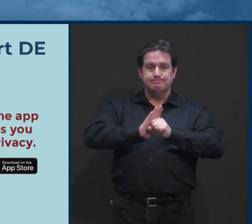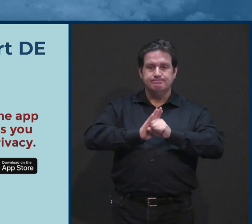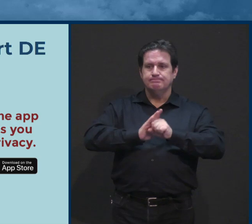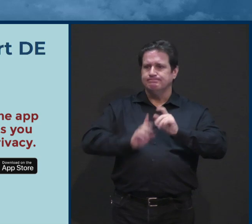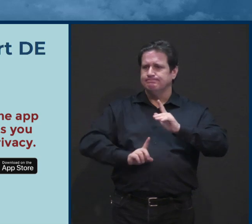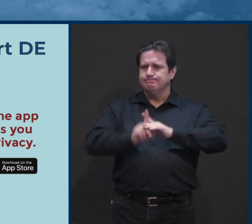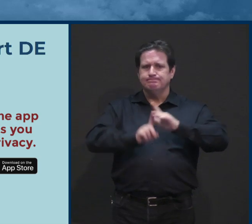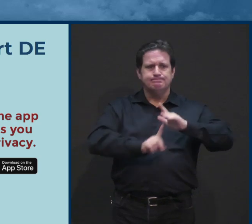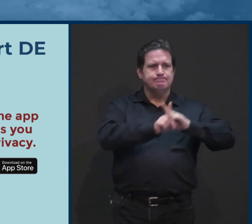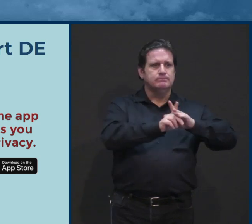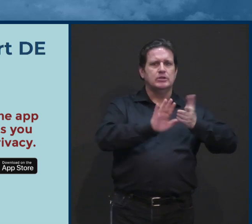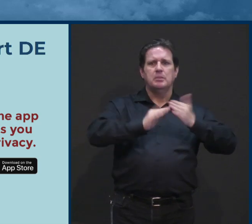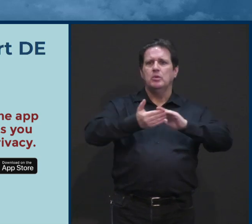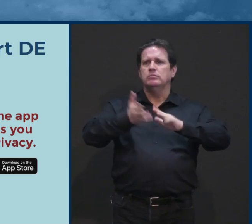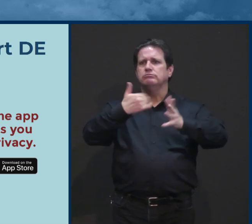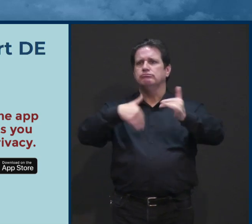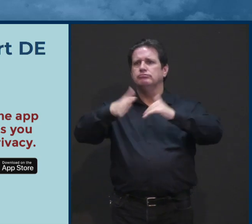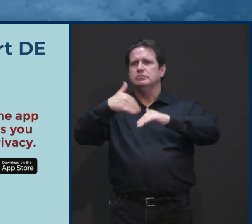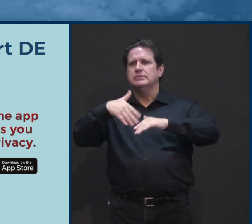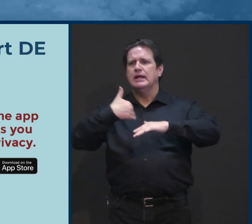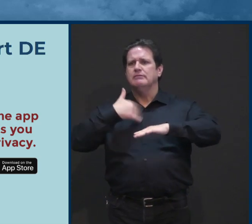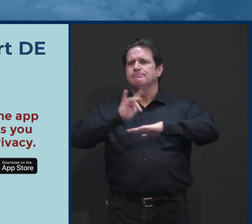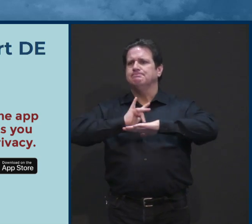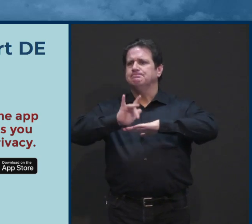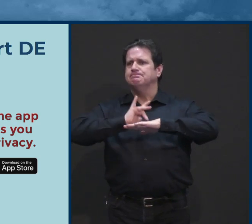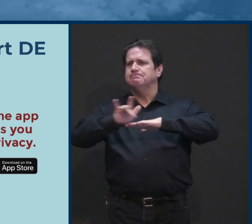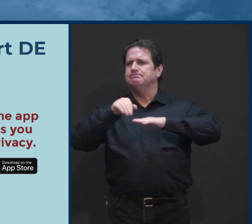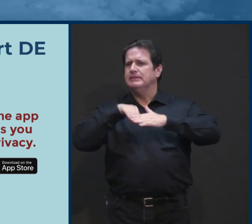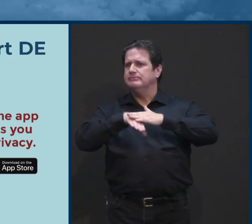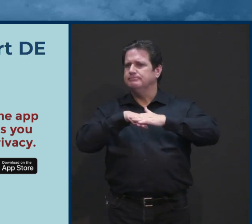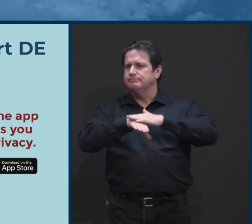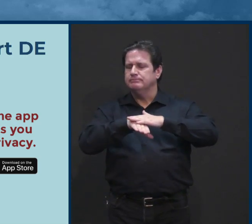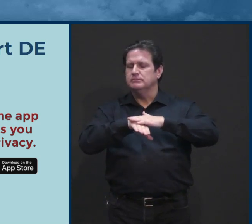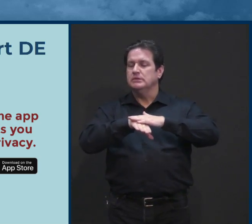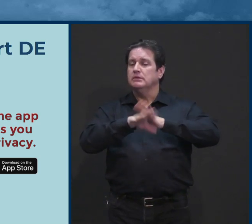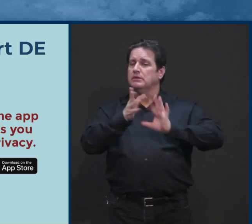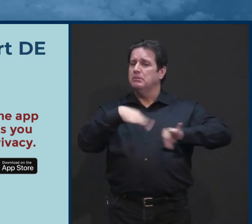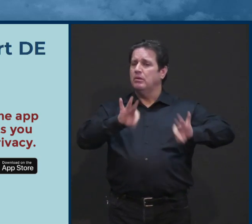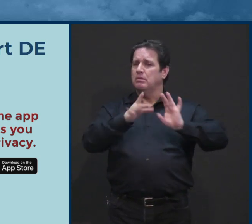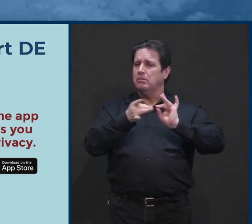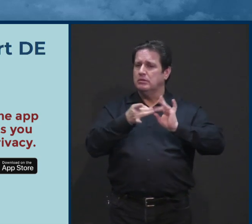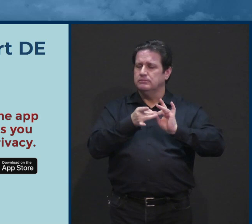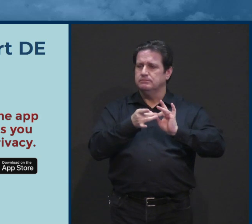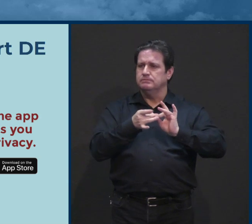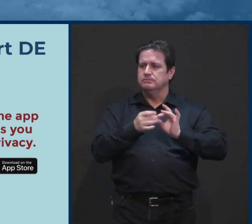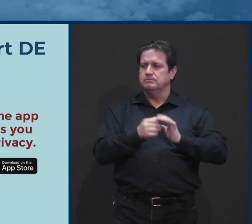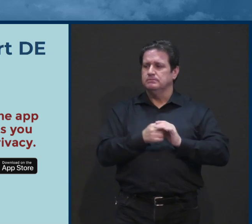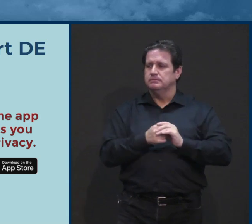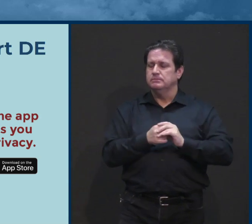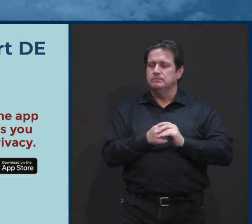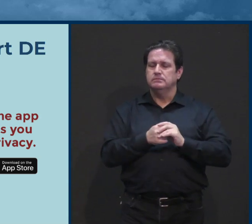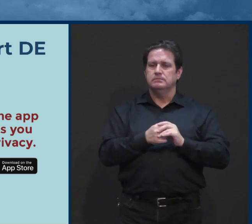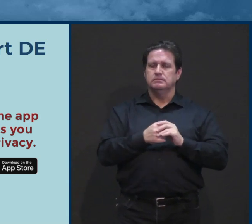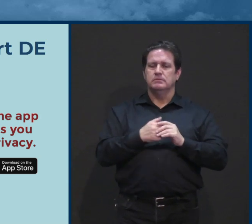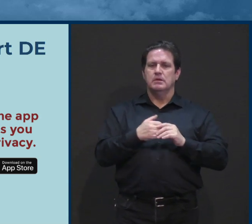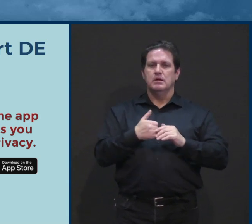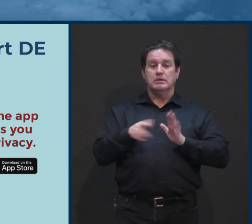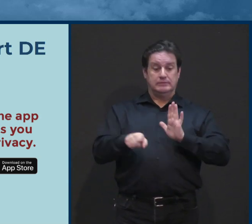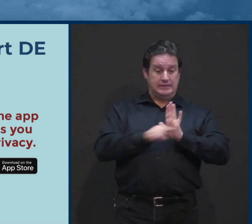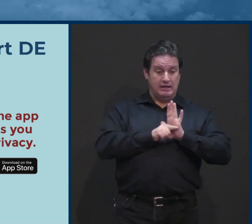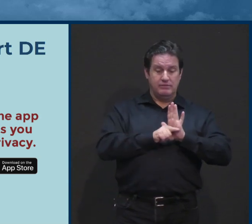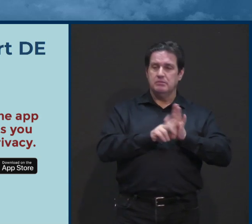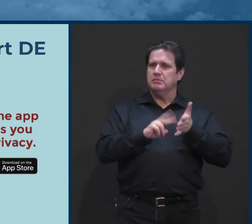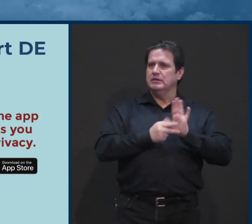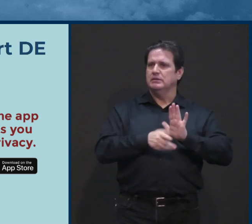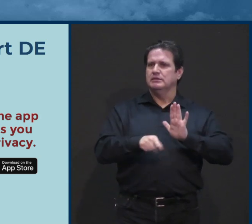getting communities across our state so everybody has access, and important messaging in terms of what you can make of a negative test.